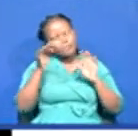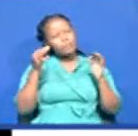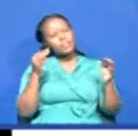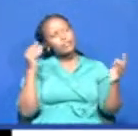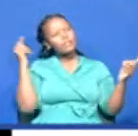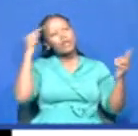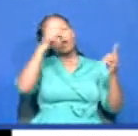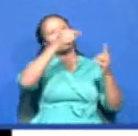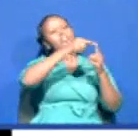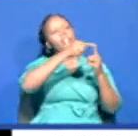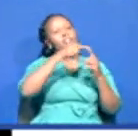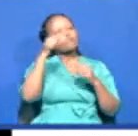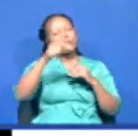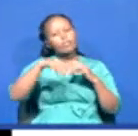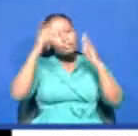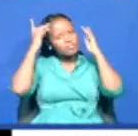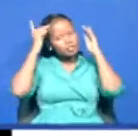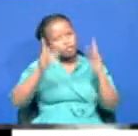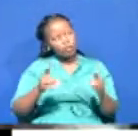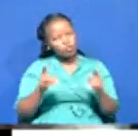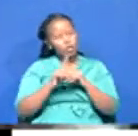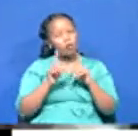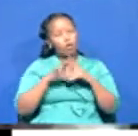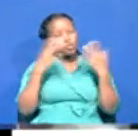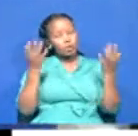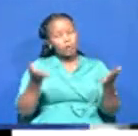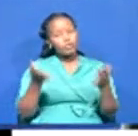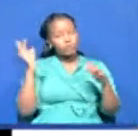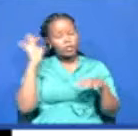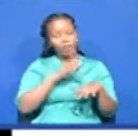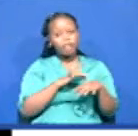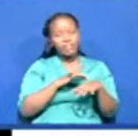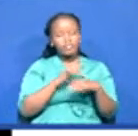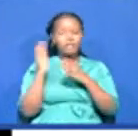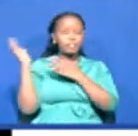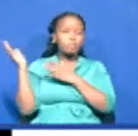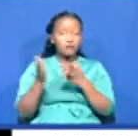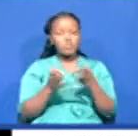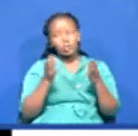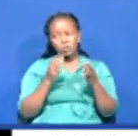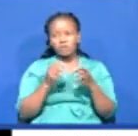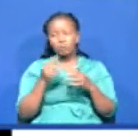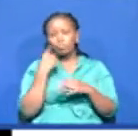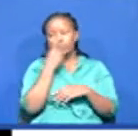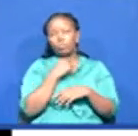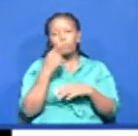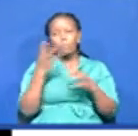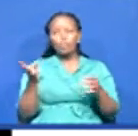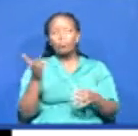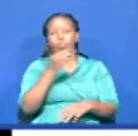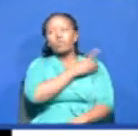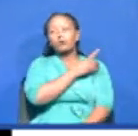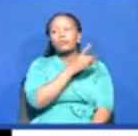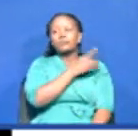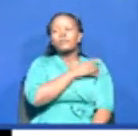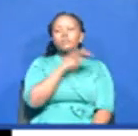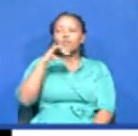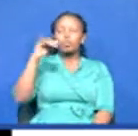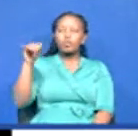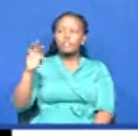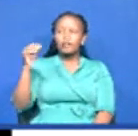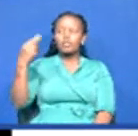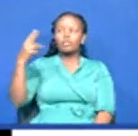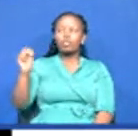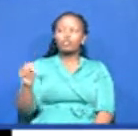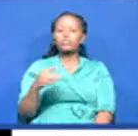particular move and how it's going to affect importation as we know it, is none other than Dr. Akoten, John Akoten, who is